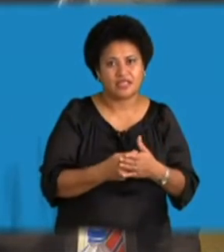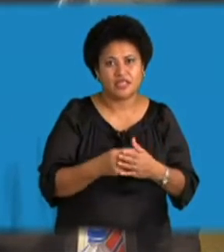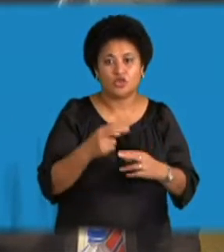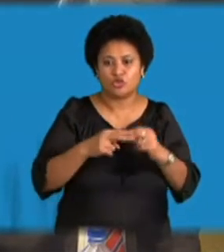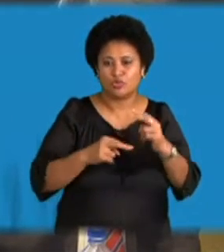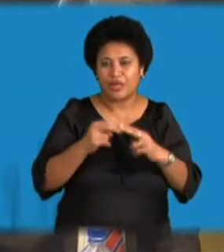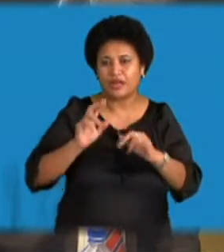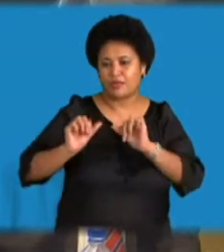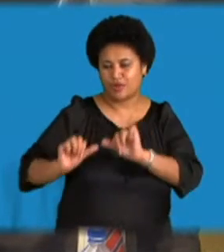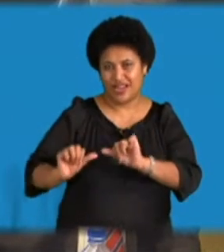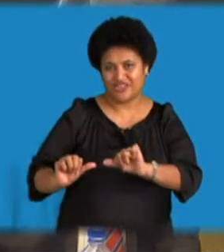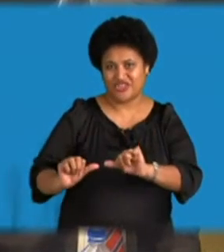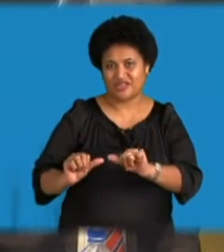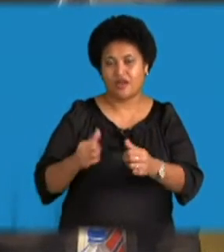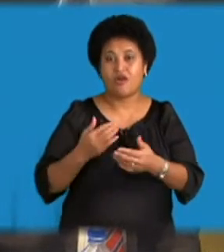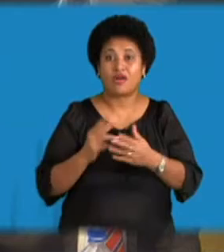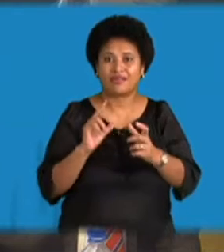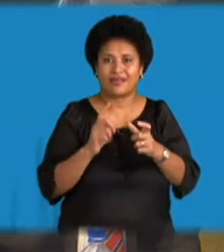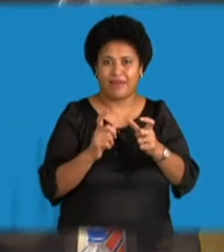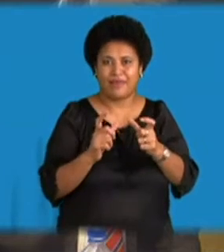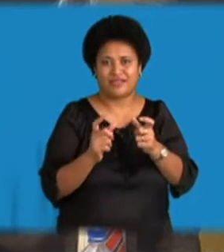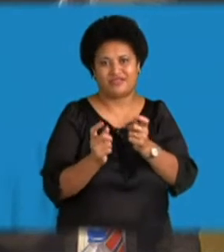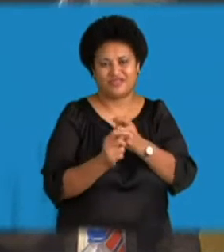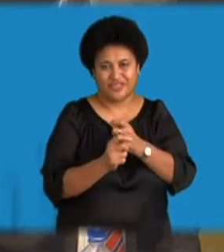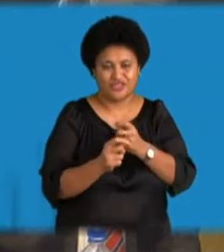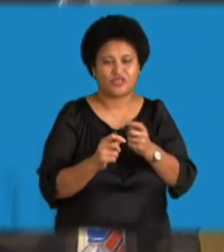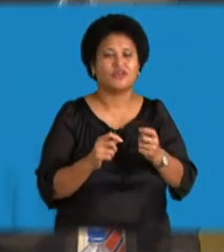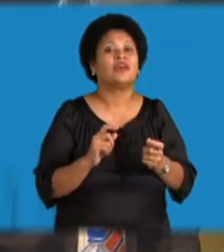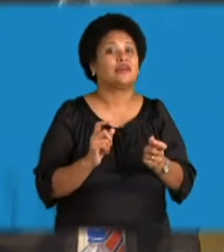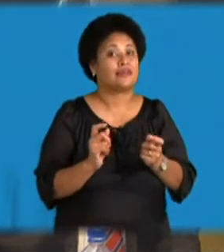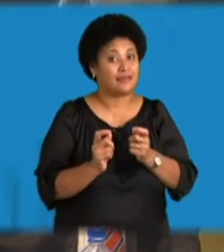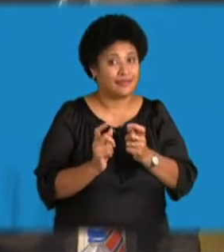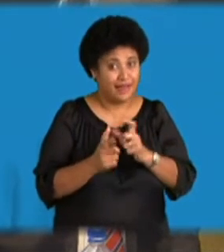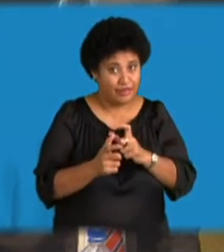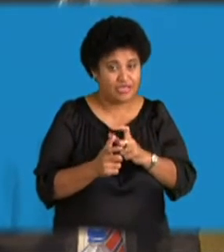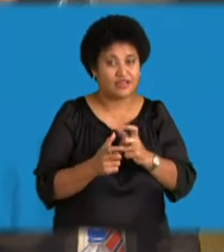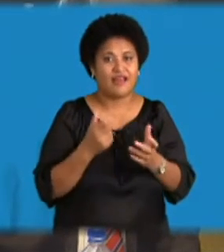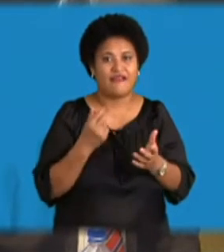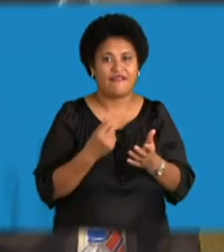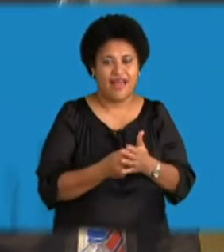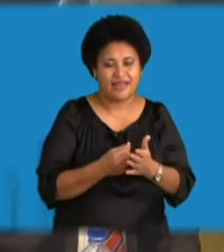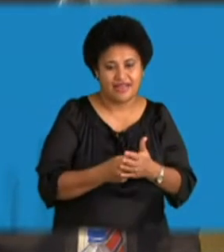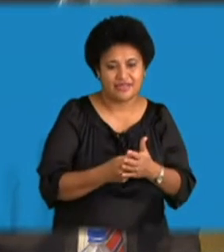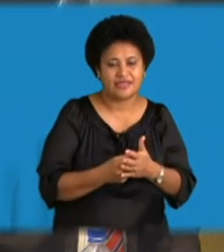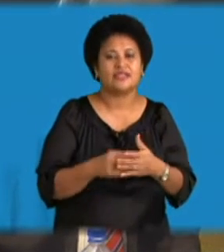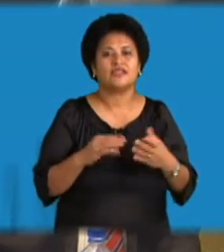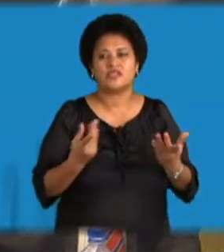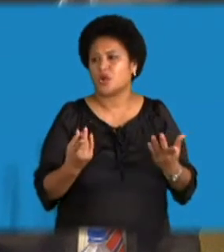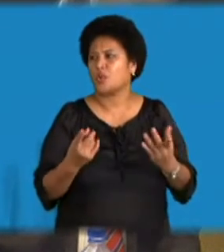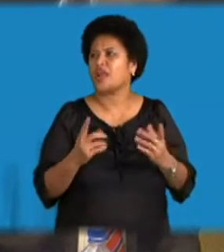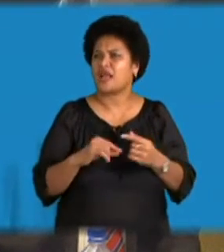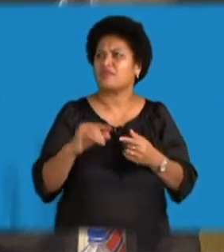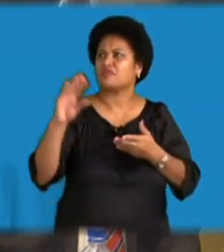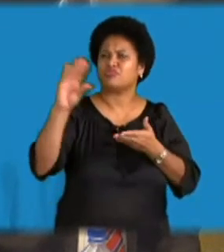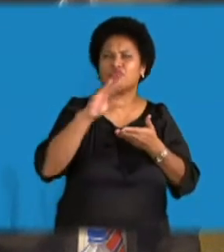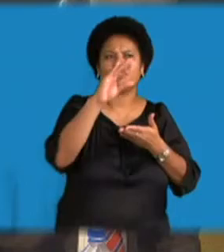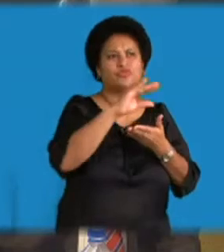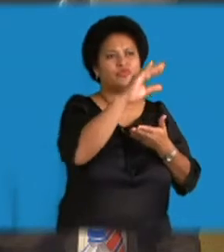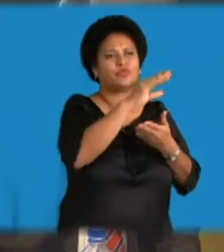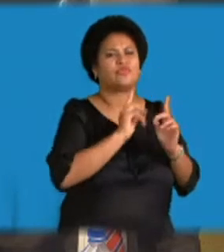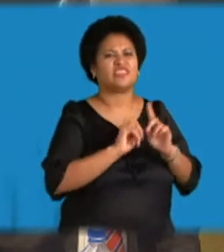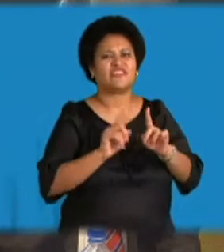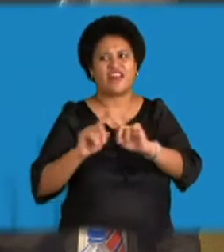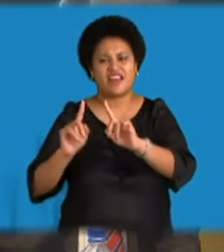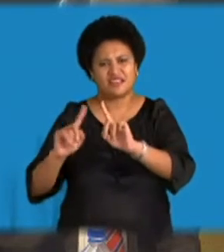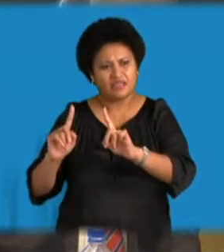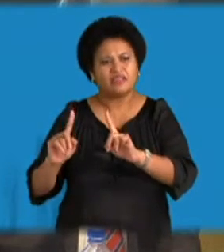climate finance. So, Madam Speaker, the sources of funding, of course, are numerous. It can come from different sources. It can come from World Bank.